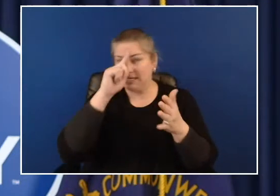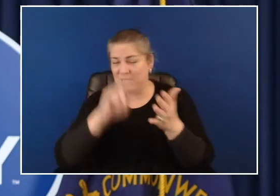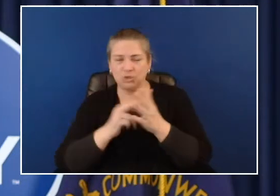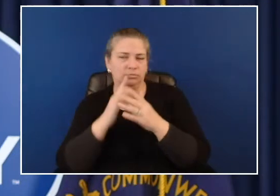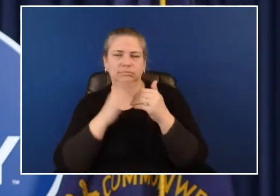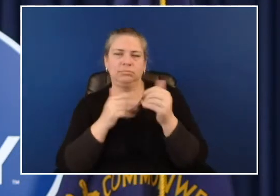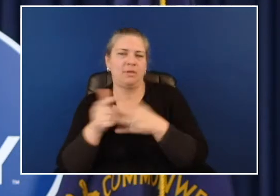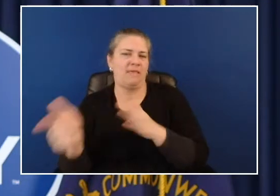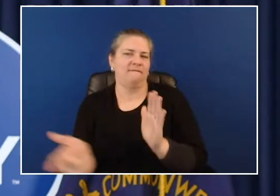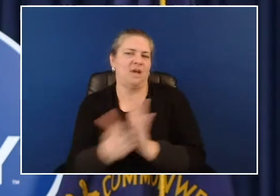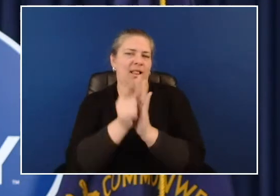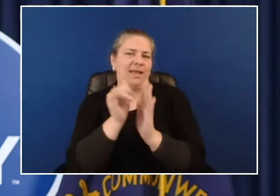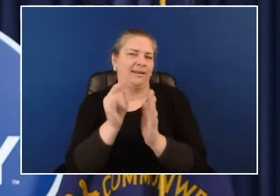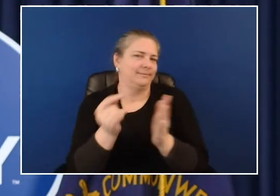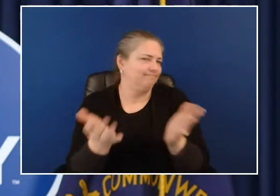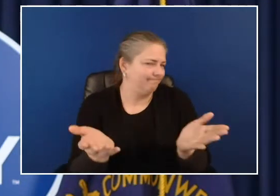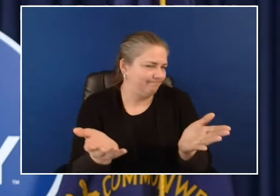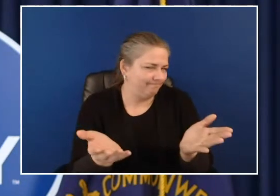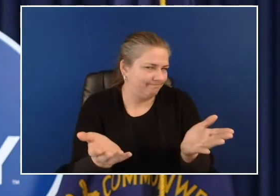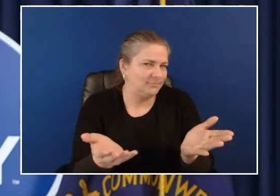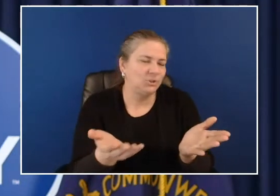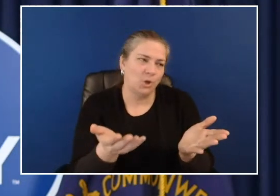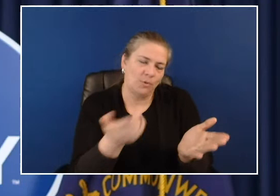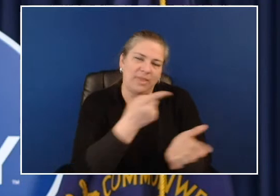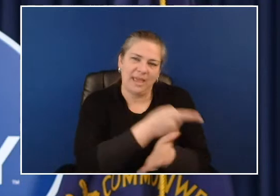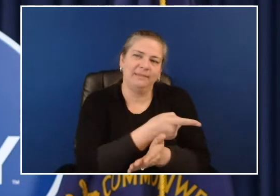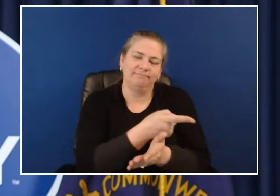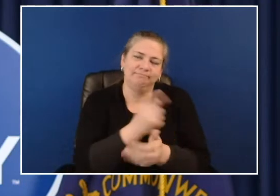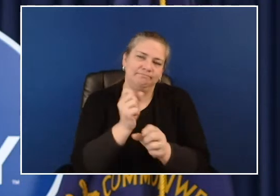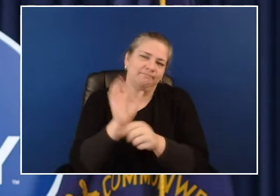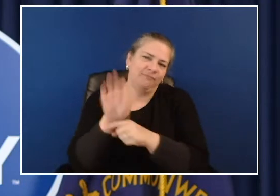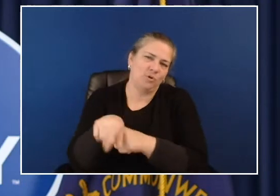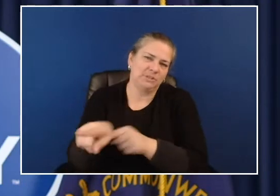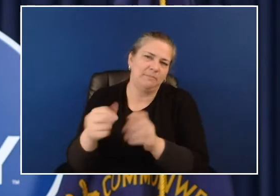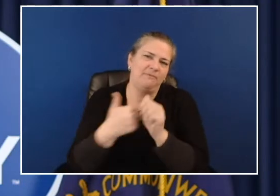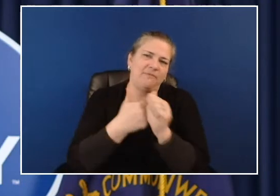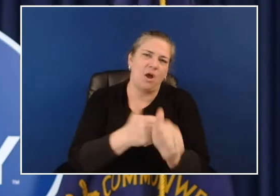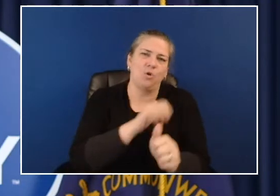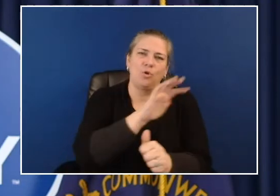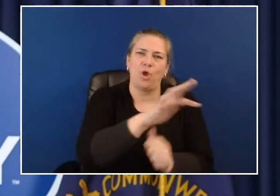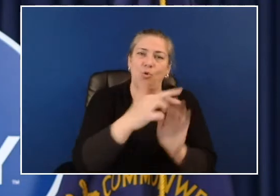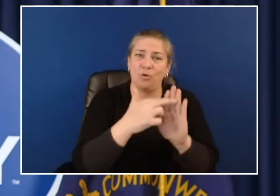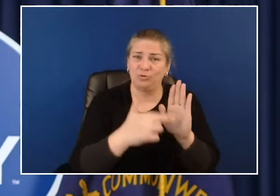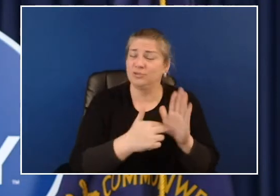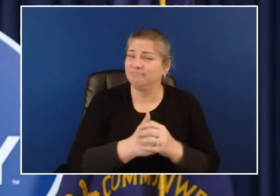they've enforced their regulations. Corinne Boyer, WEKU.